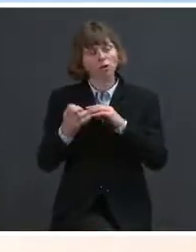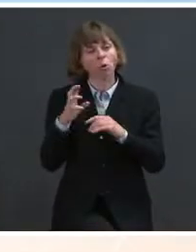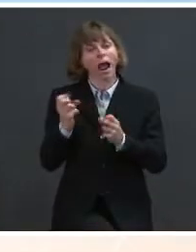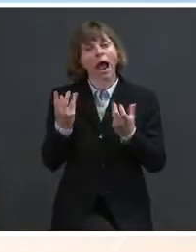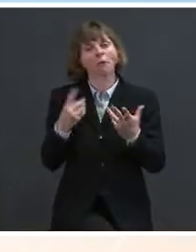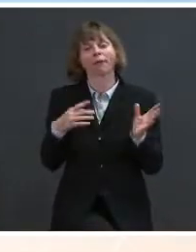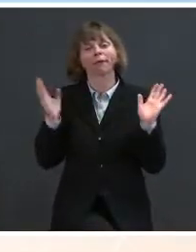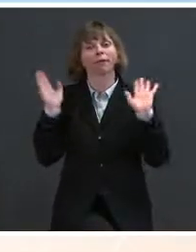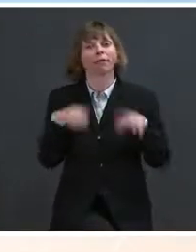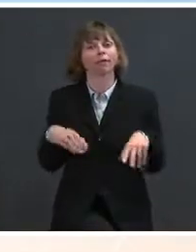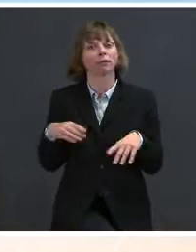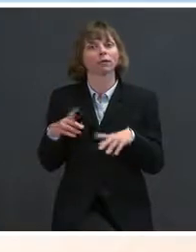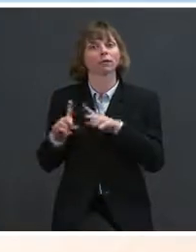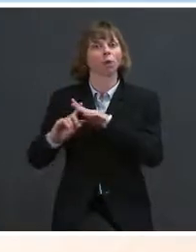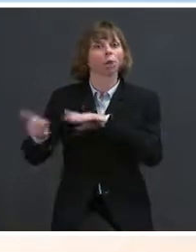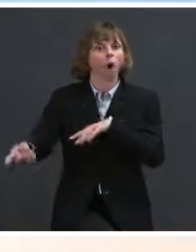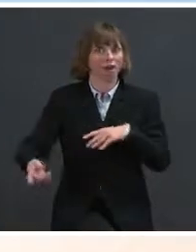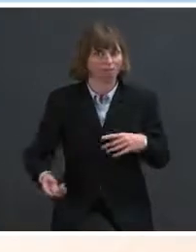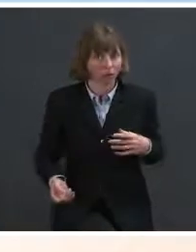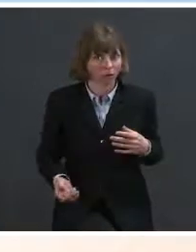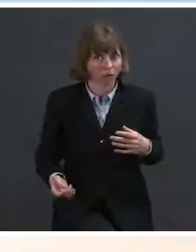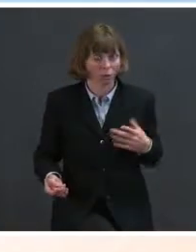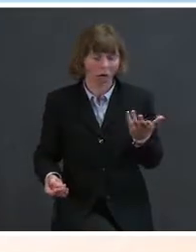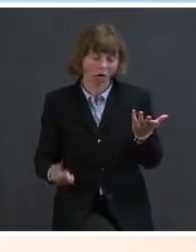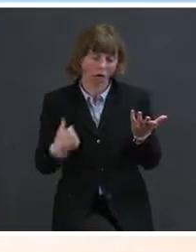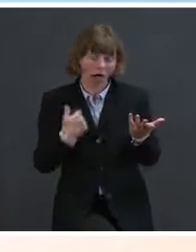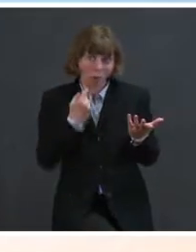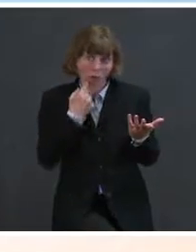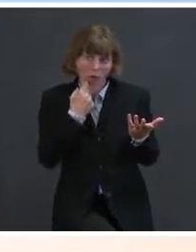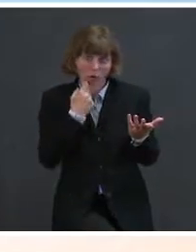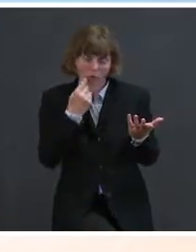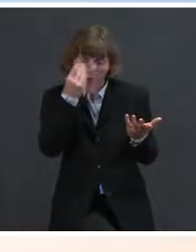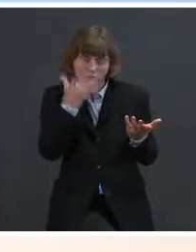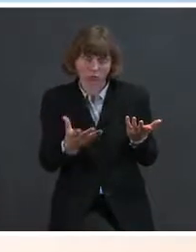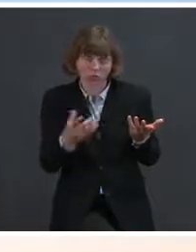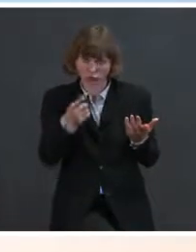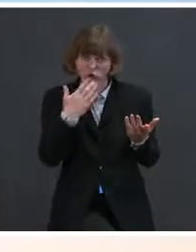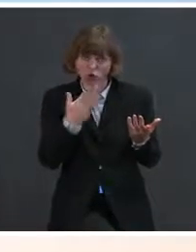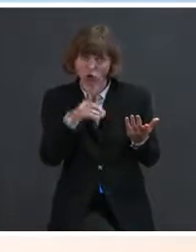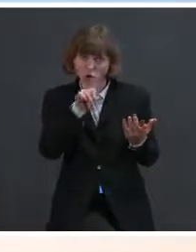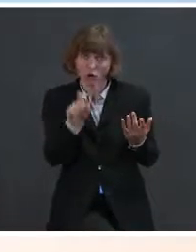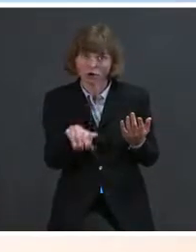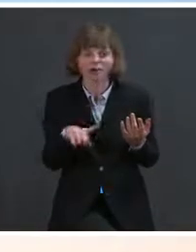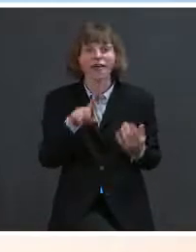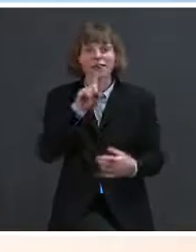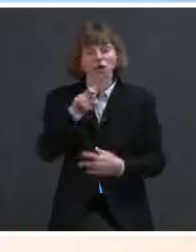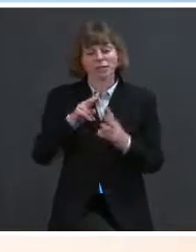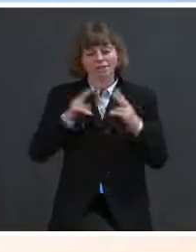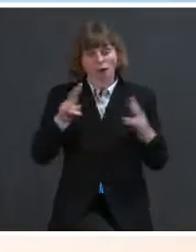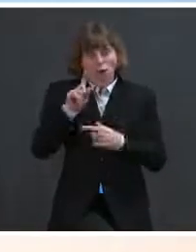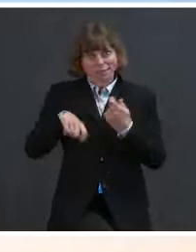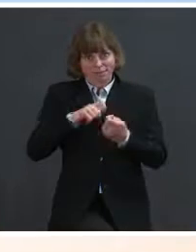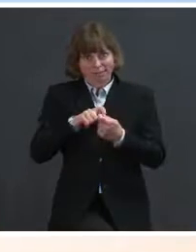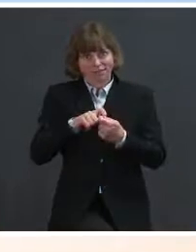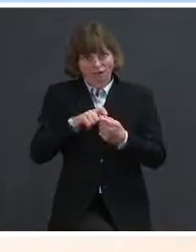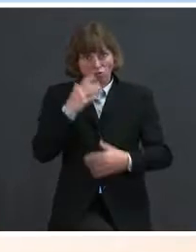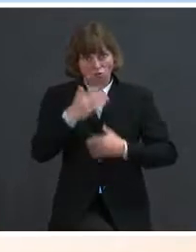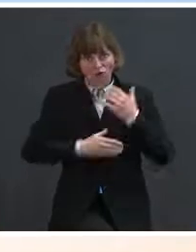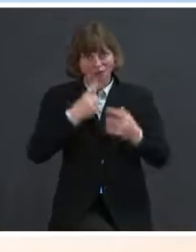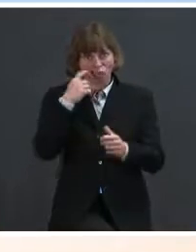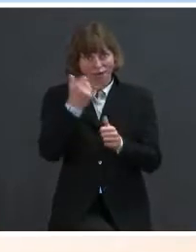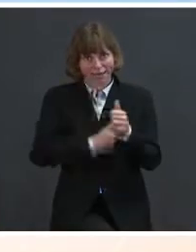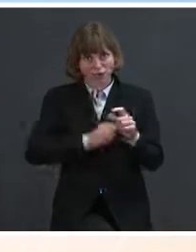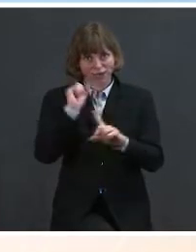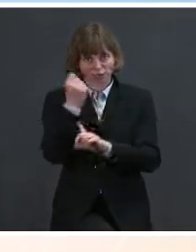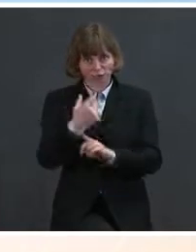Well, I just wanted to convey, because I know you were asking a good question here, that the very specific processes that are taken for each scenario.